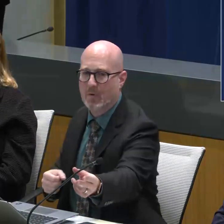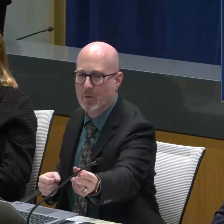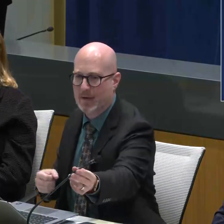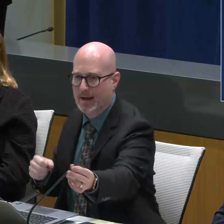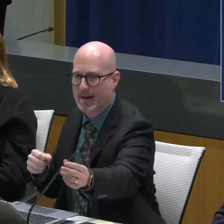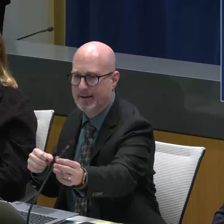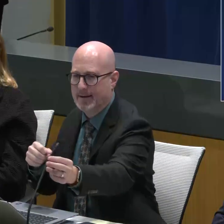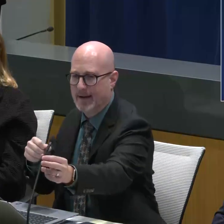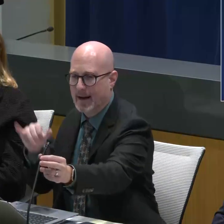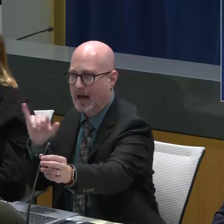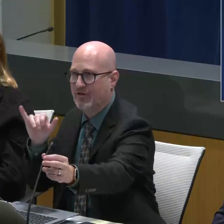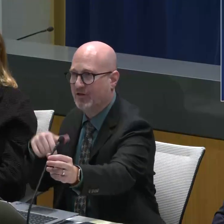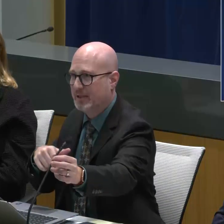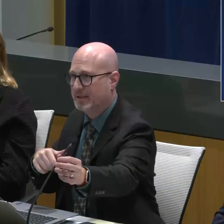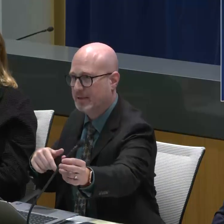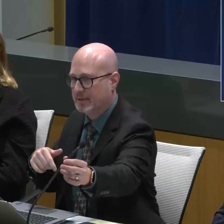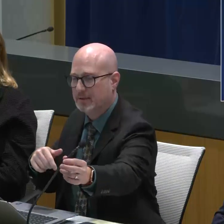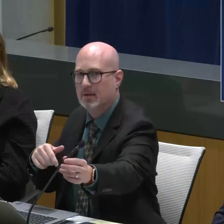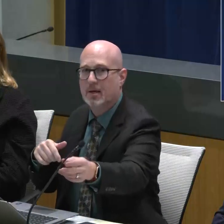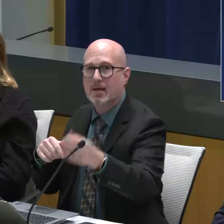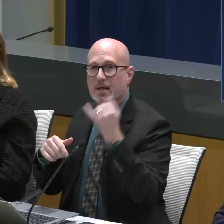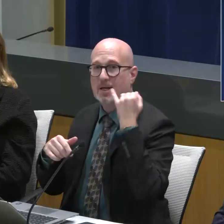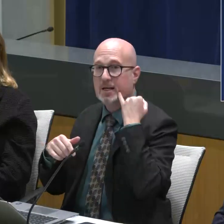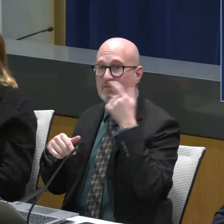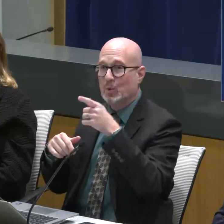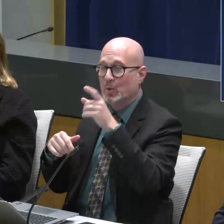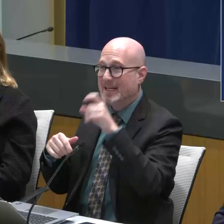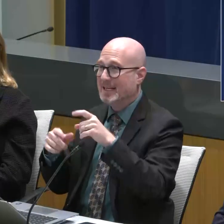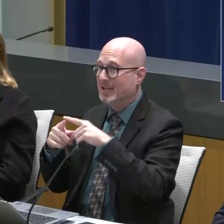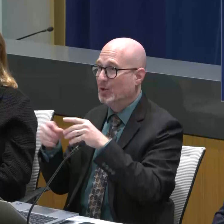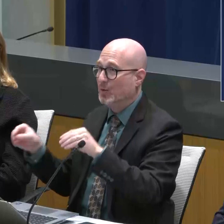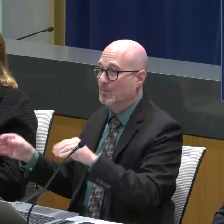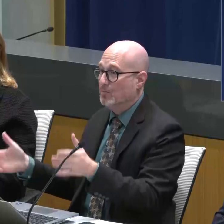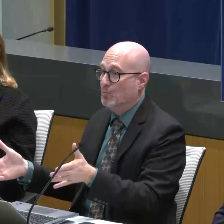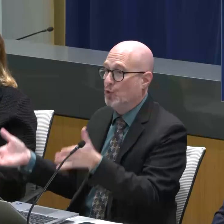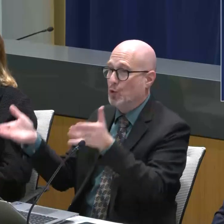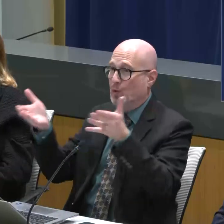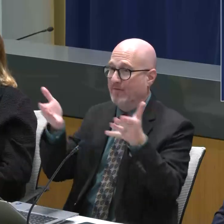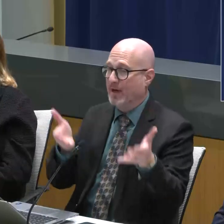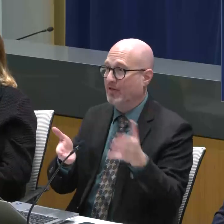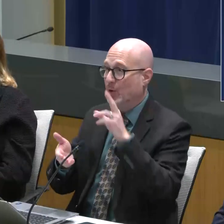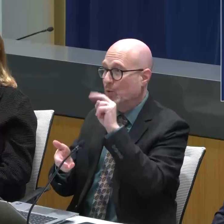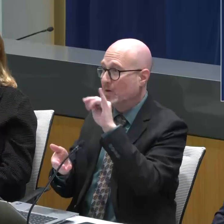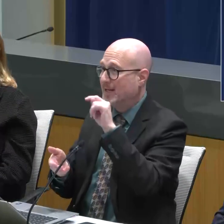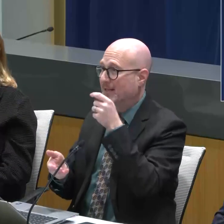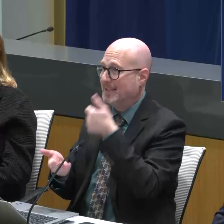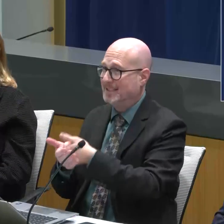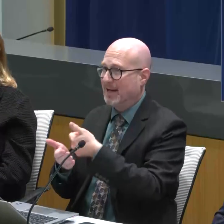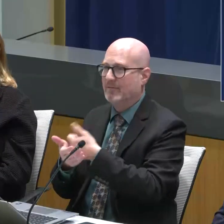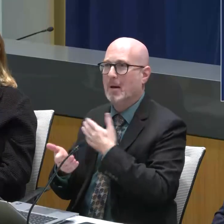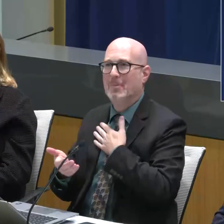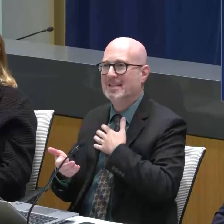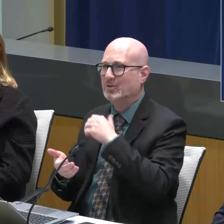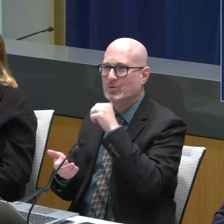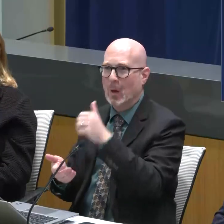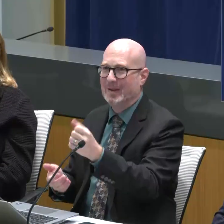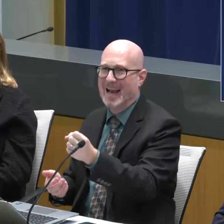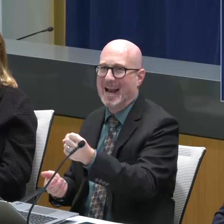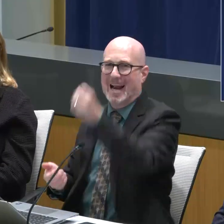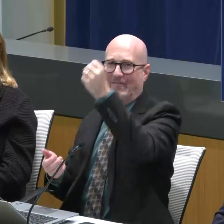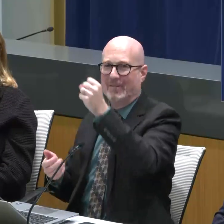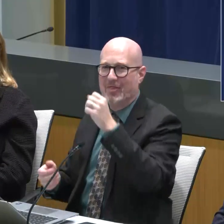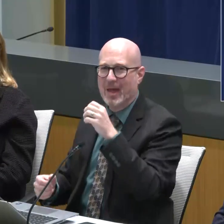Also, the microphone is movable, as you I'm demonstrating right now. If you need to move the whole